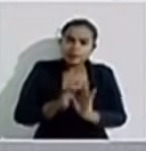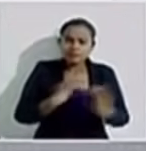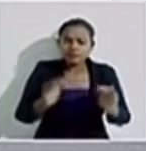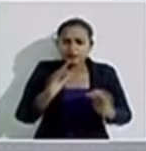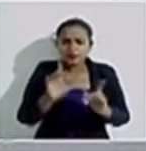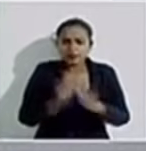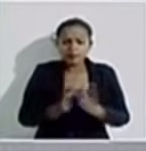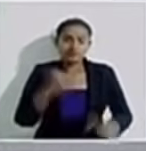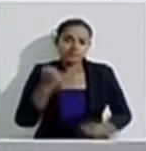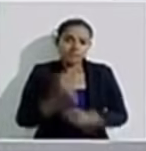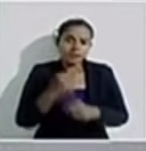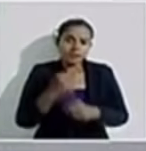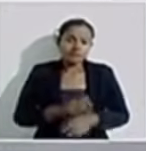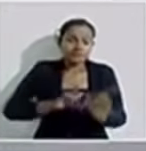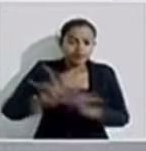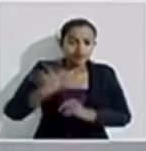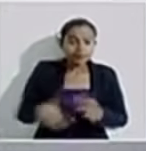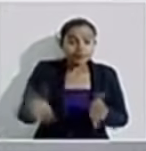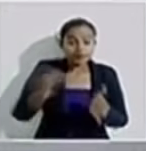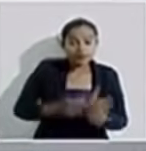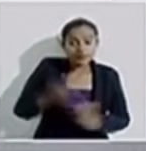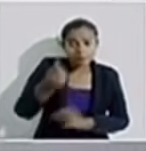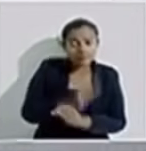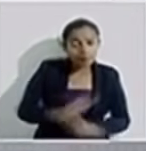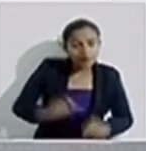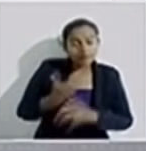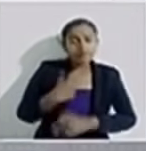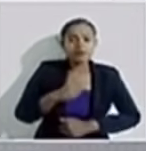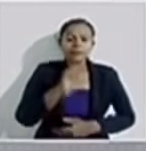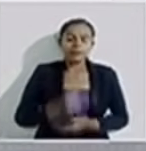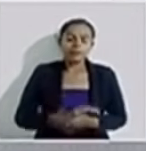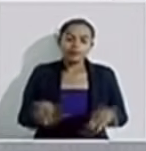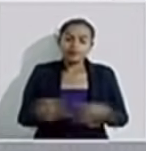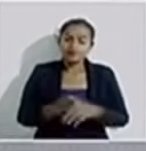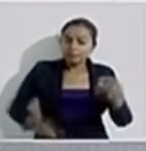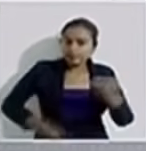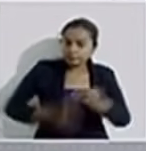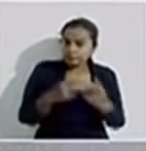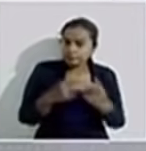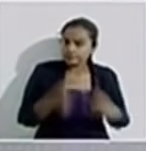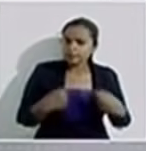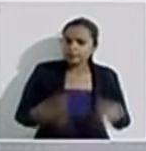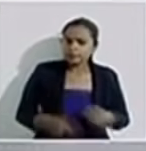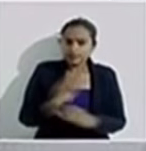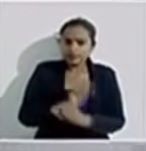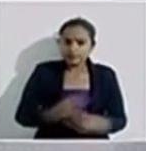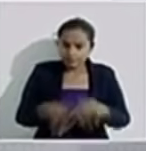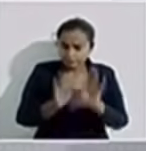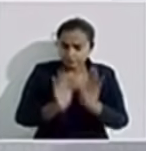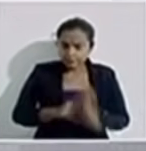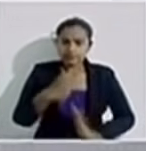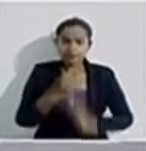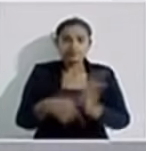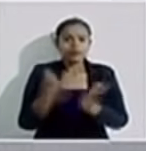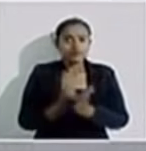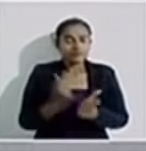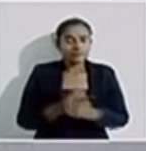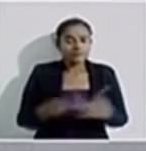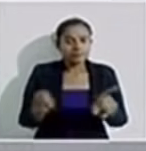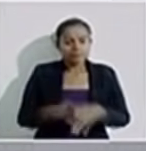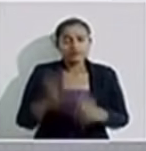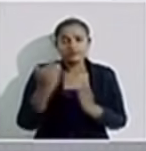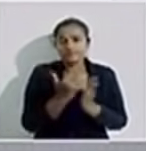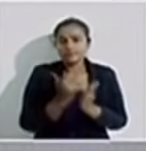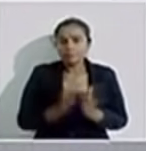repayment schedule," unquote. It adds, multiple measures of the Central Bank of Sri Lanka and the restrictions imposed on imports and